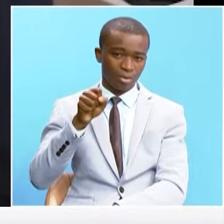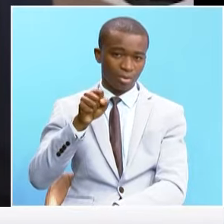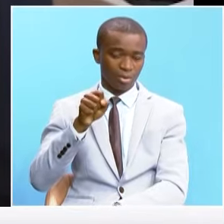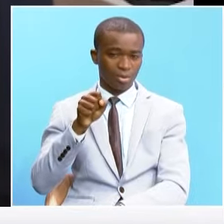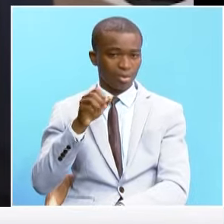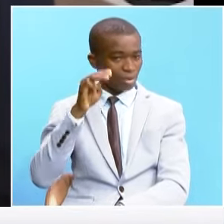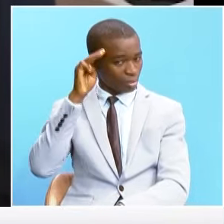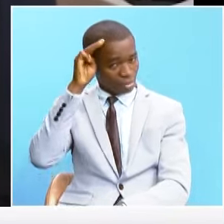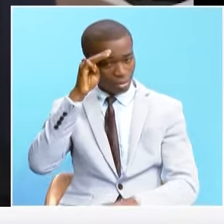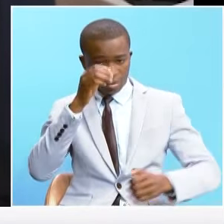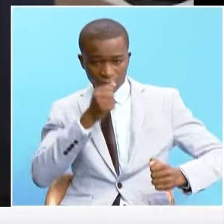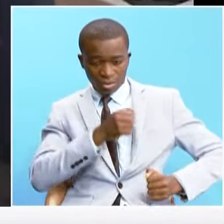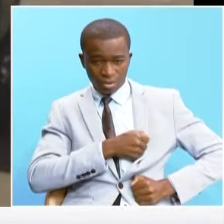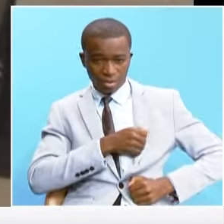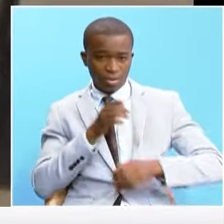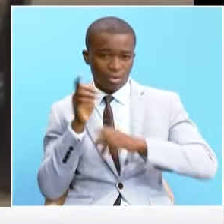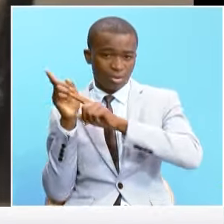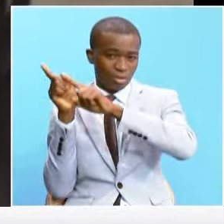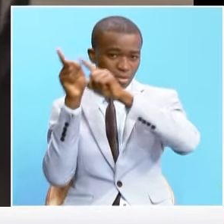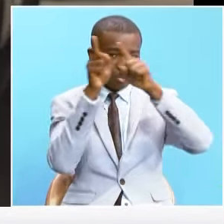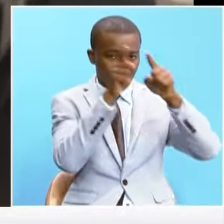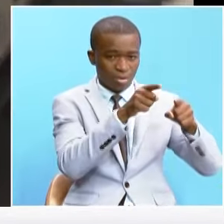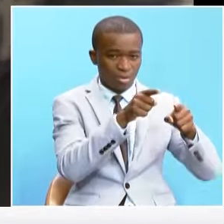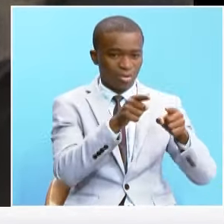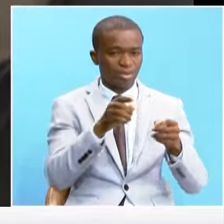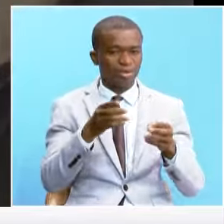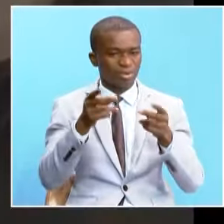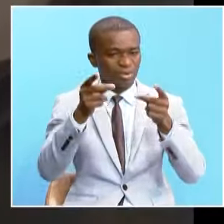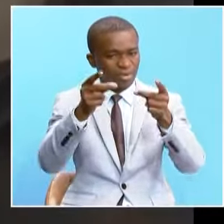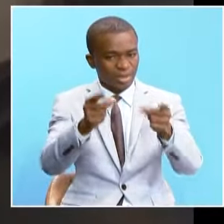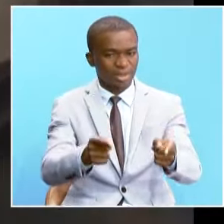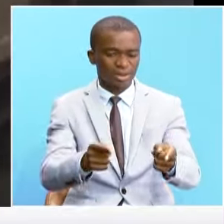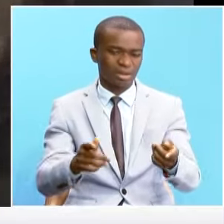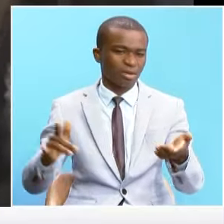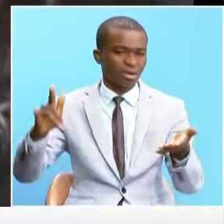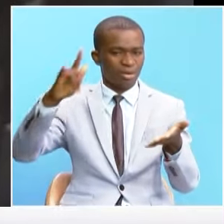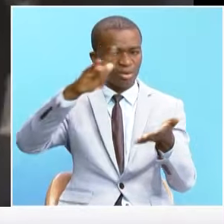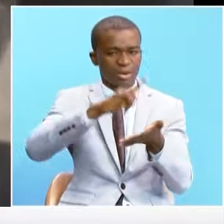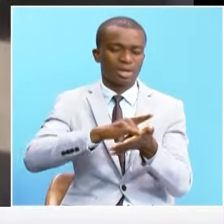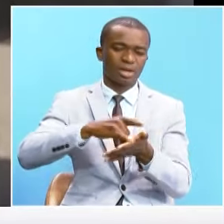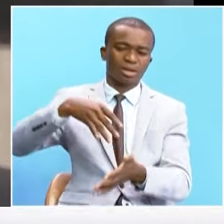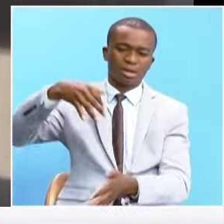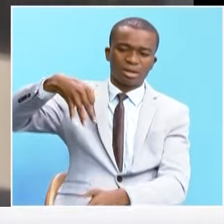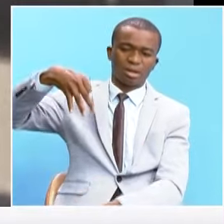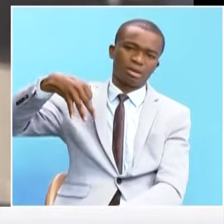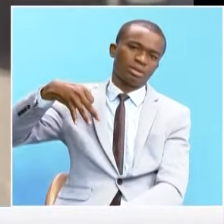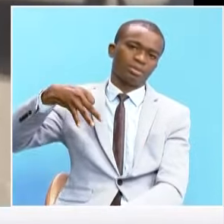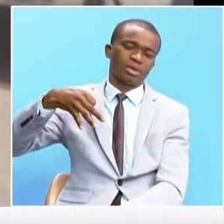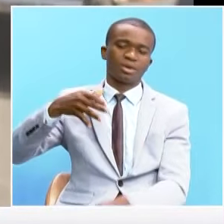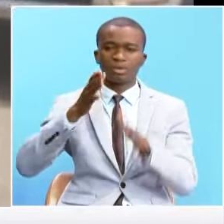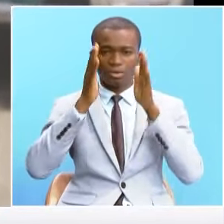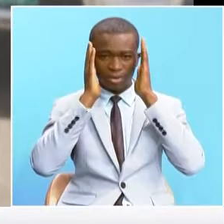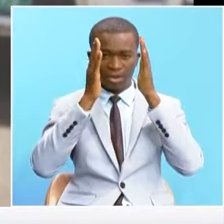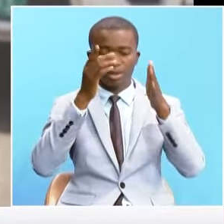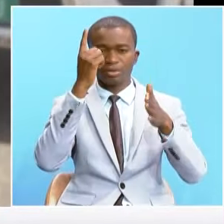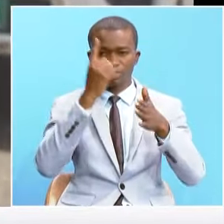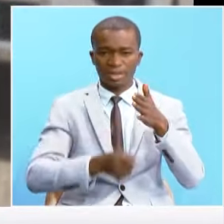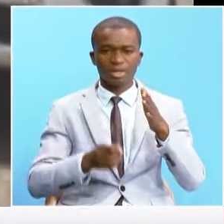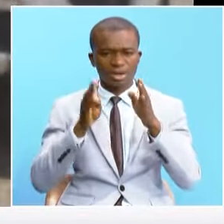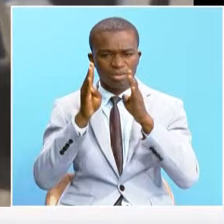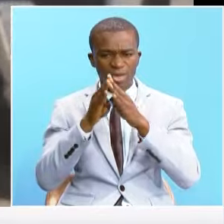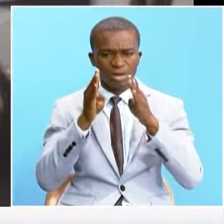arrived yesterday in Namibia to attend the 25th session of the Namibia-Zambia Joint Permanent Commission on Defense